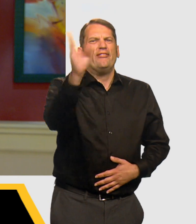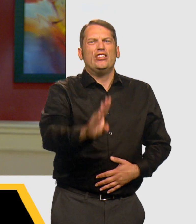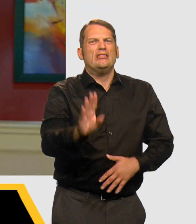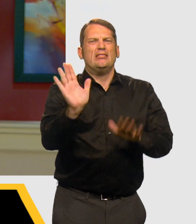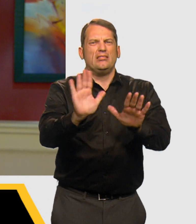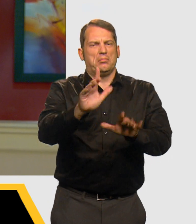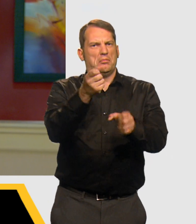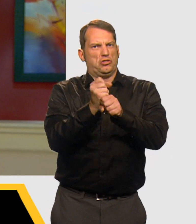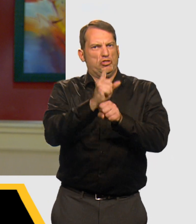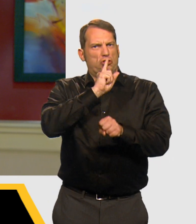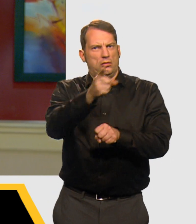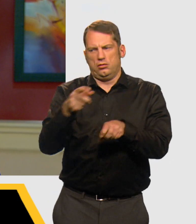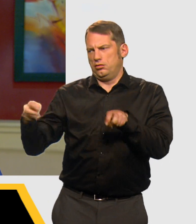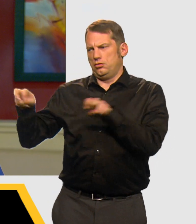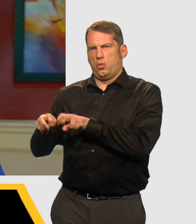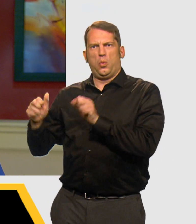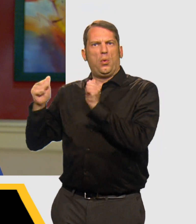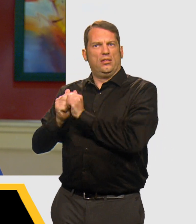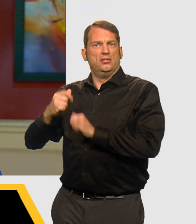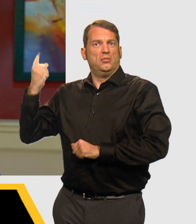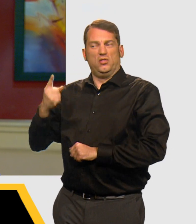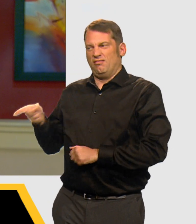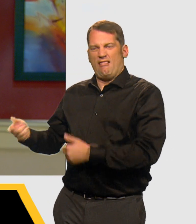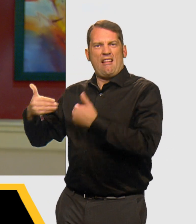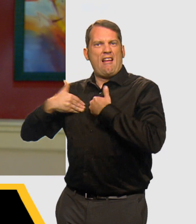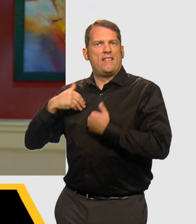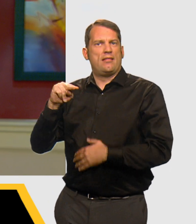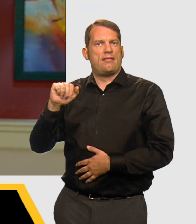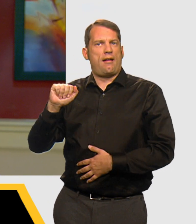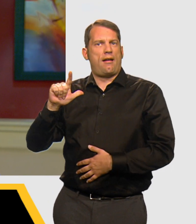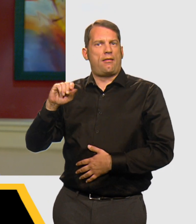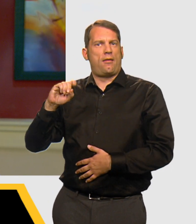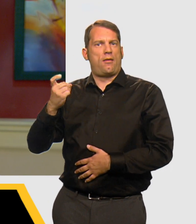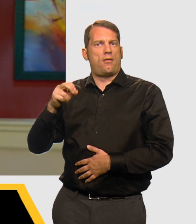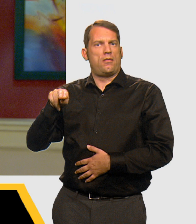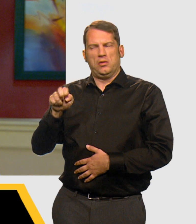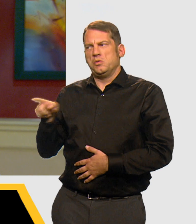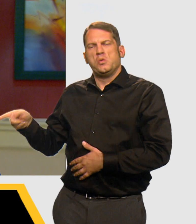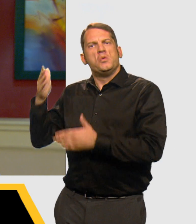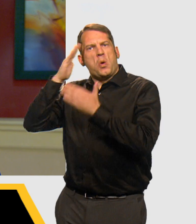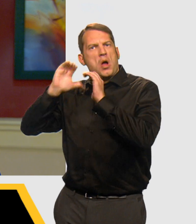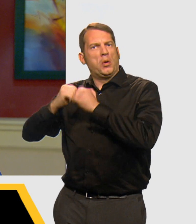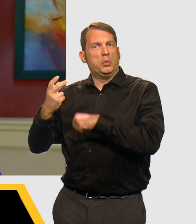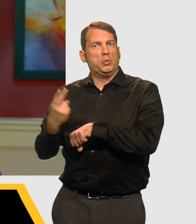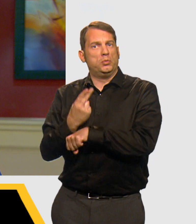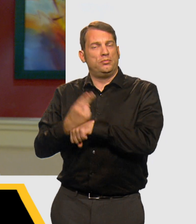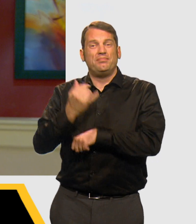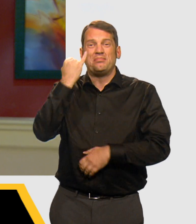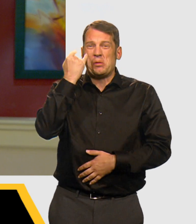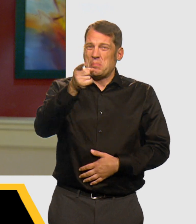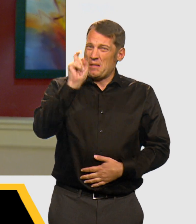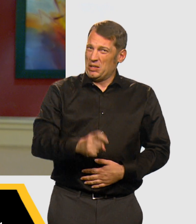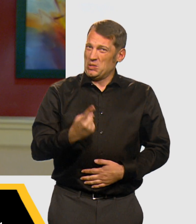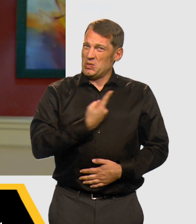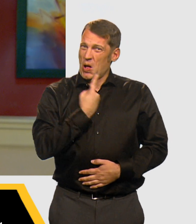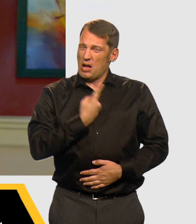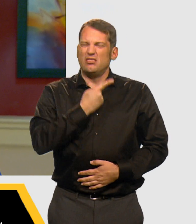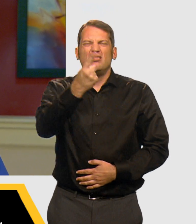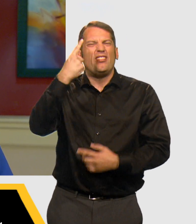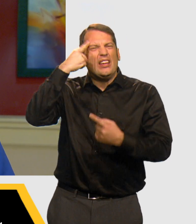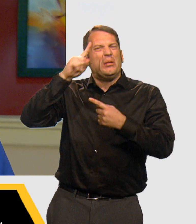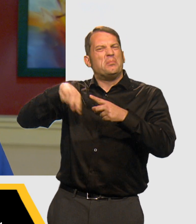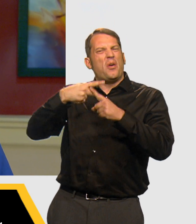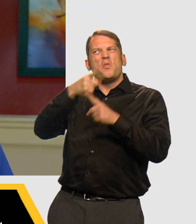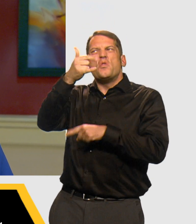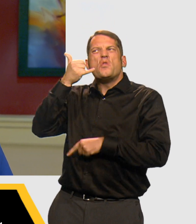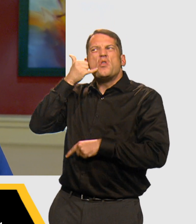sure someone with you has naloxone and knows how to use it. If you must use alone, consider calling or texting someone